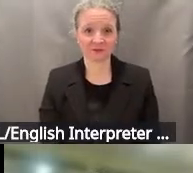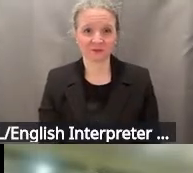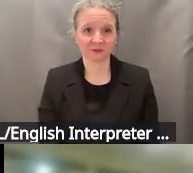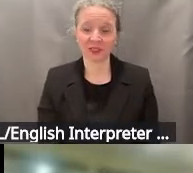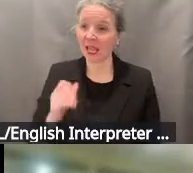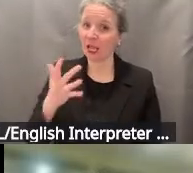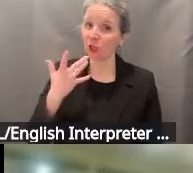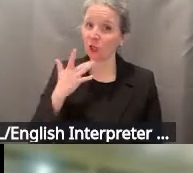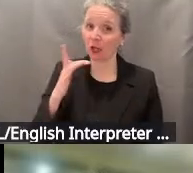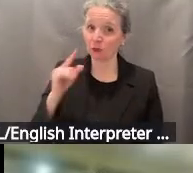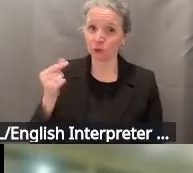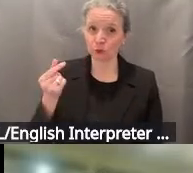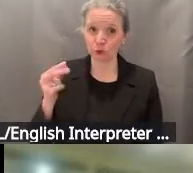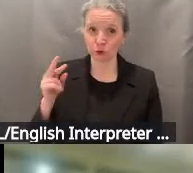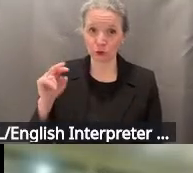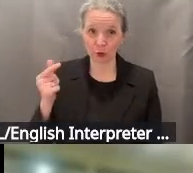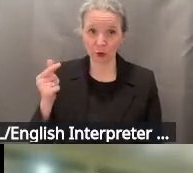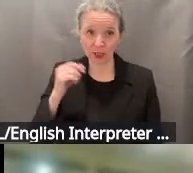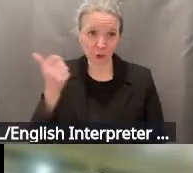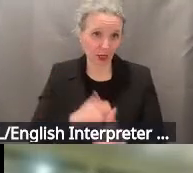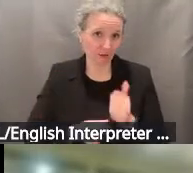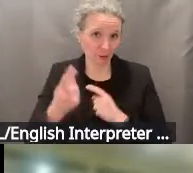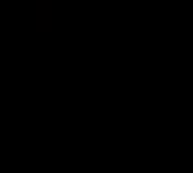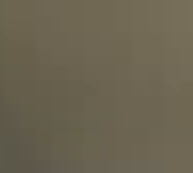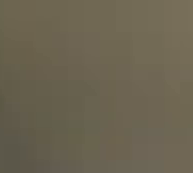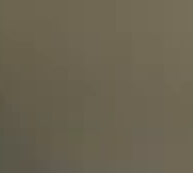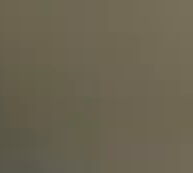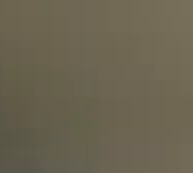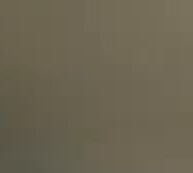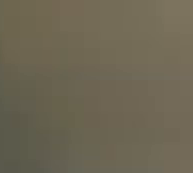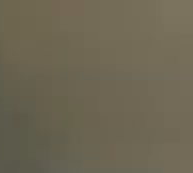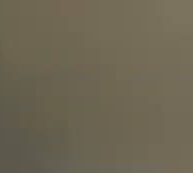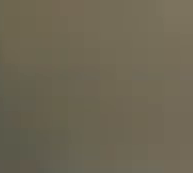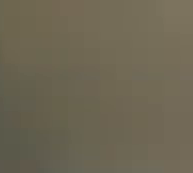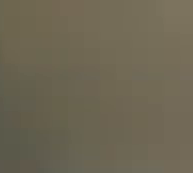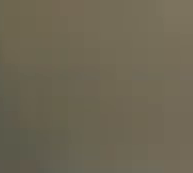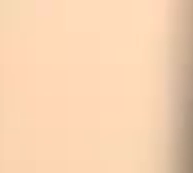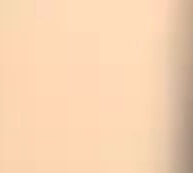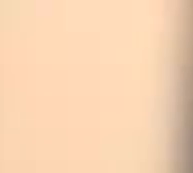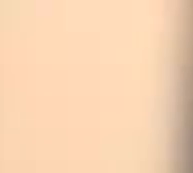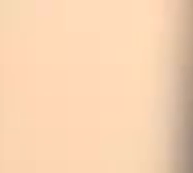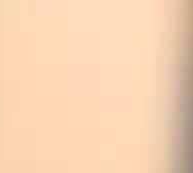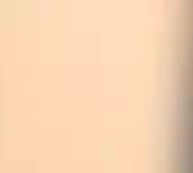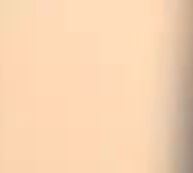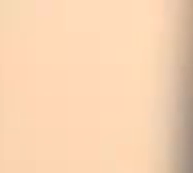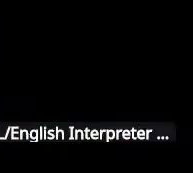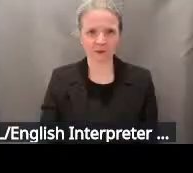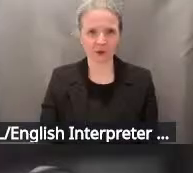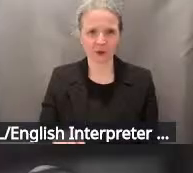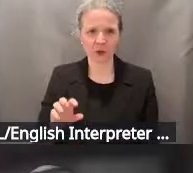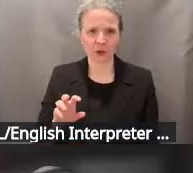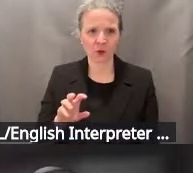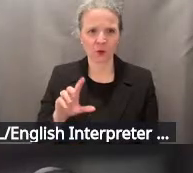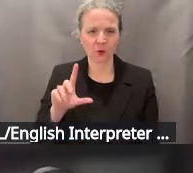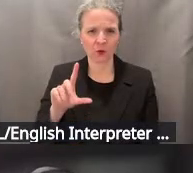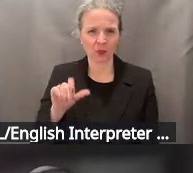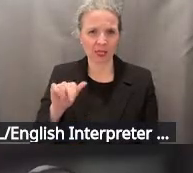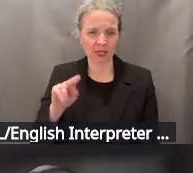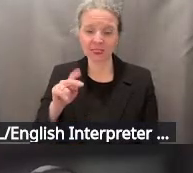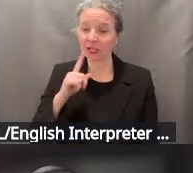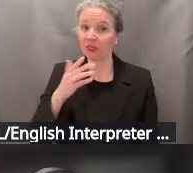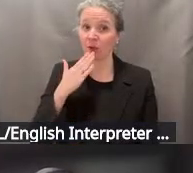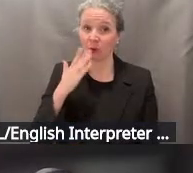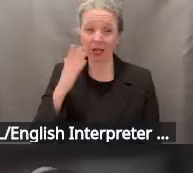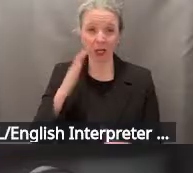good luck to Greg and to everybody in 2026. Thank you. And we did get a preliminary